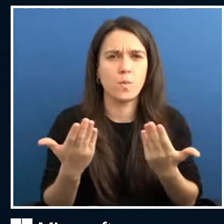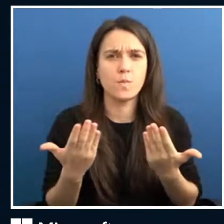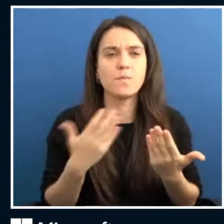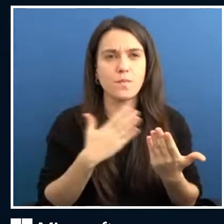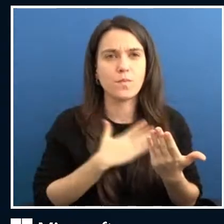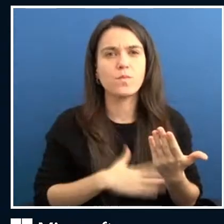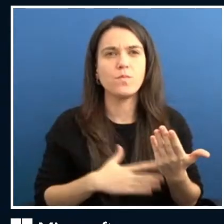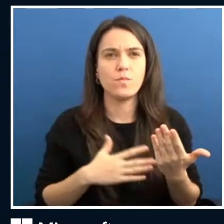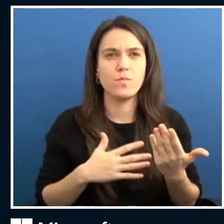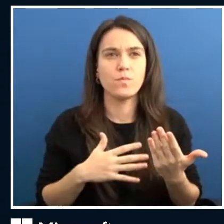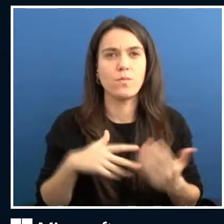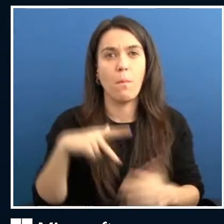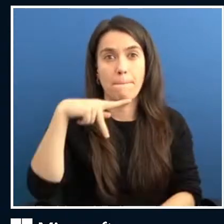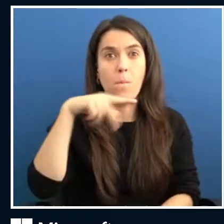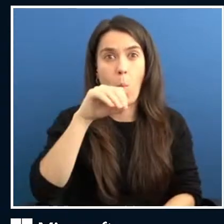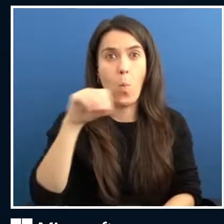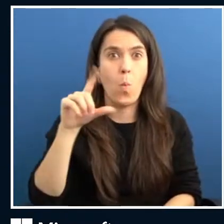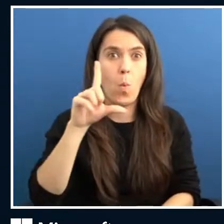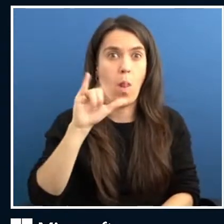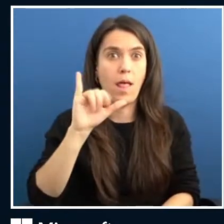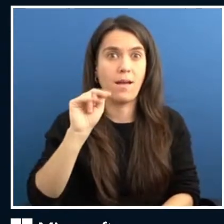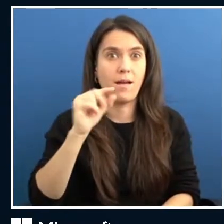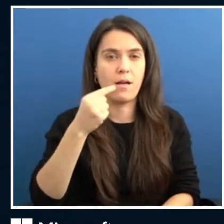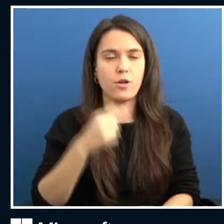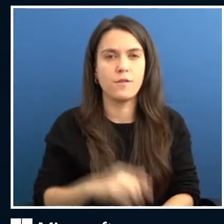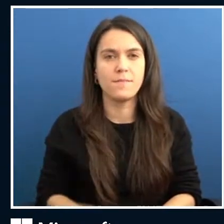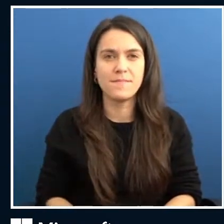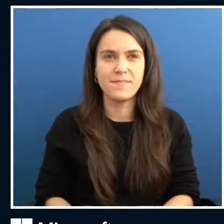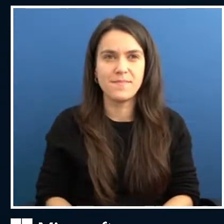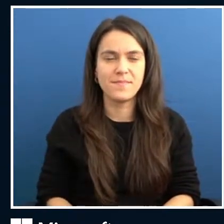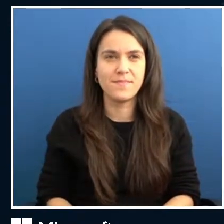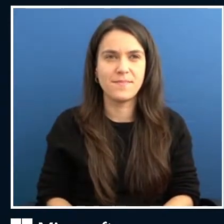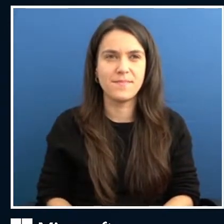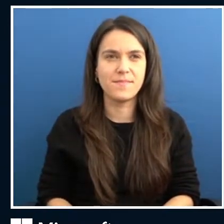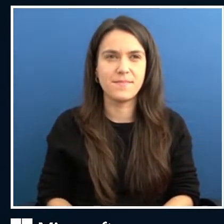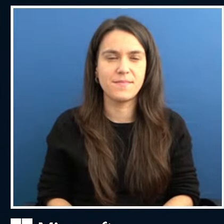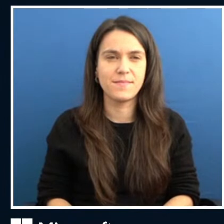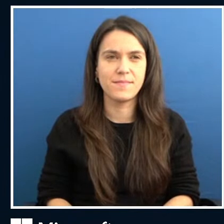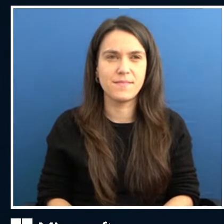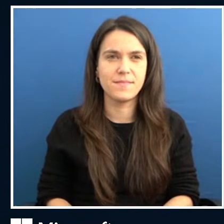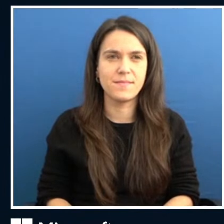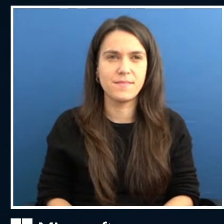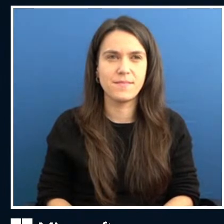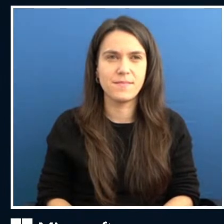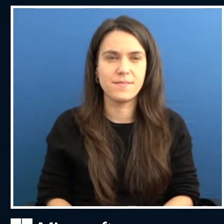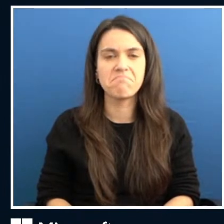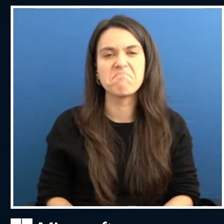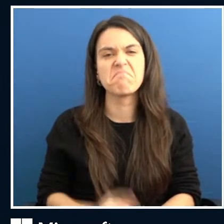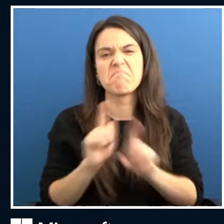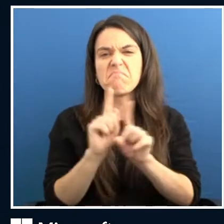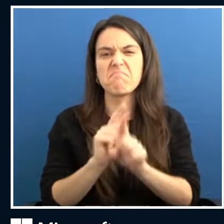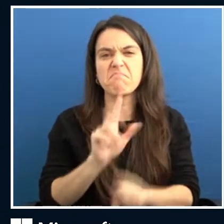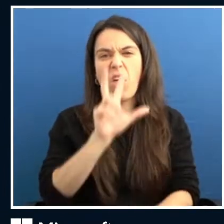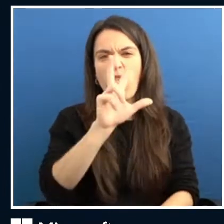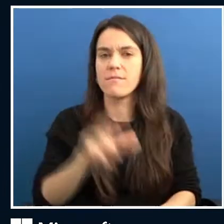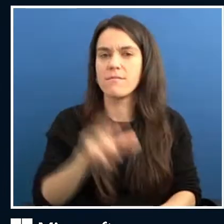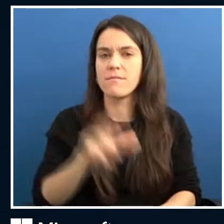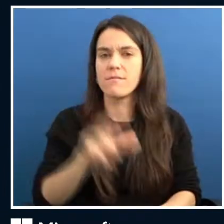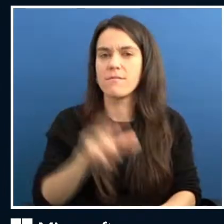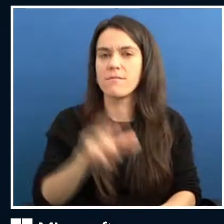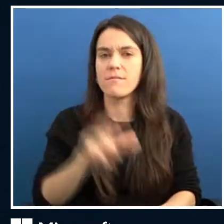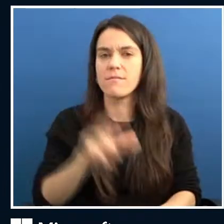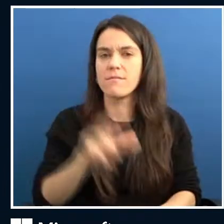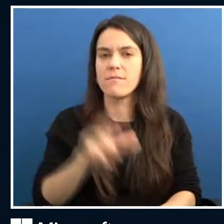pooling. Again, to keep it simple, let's do a 3x3 pooling. So when we pool, it is a little